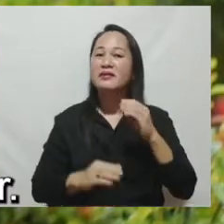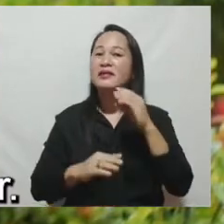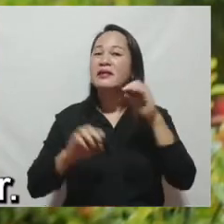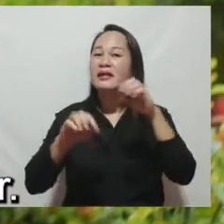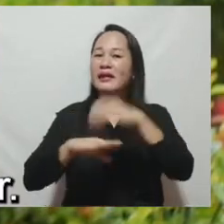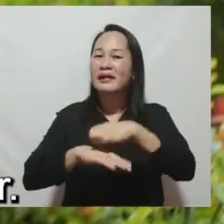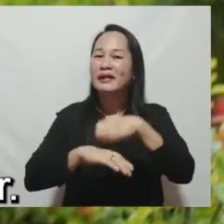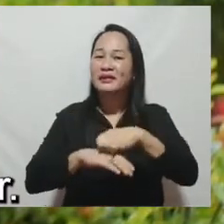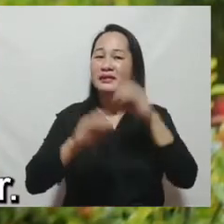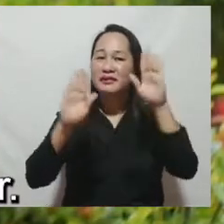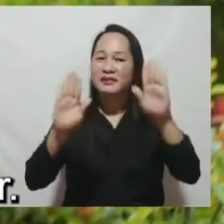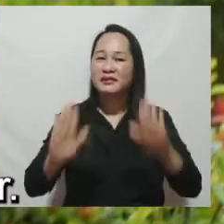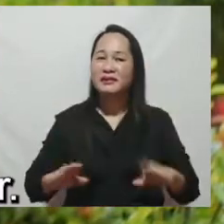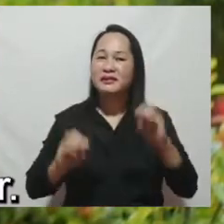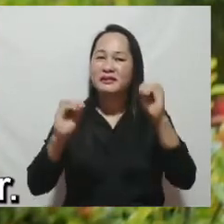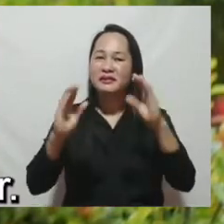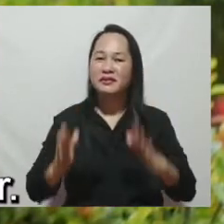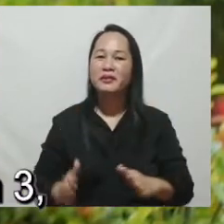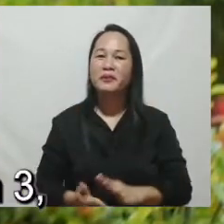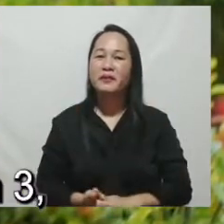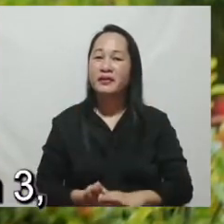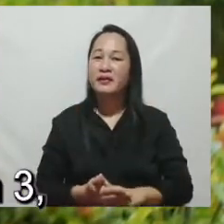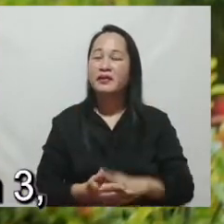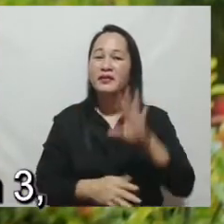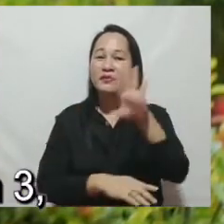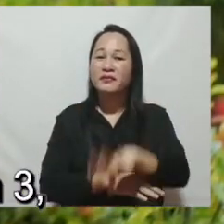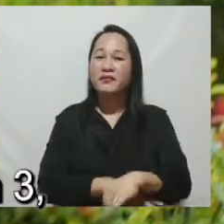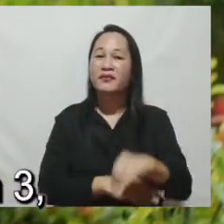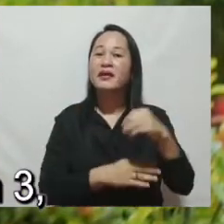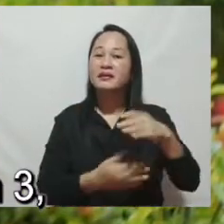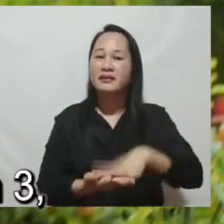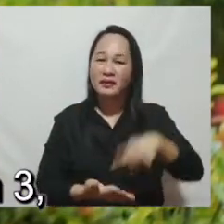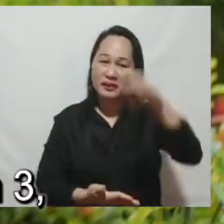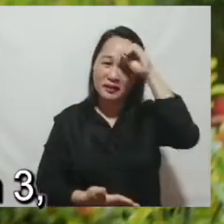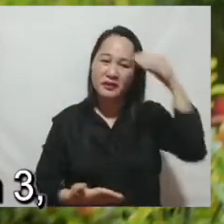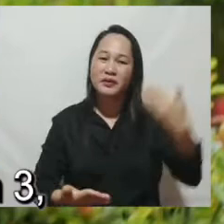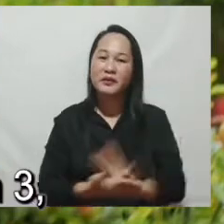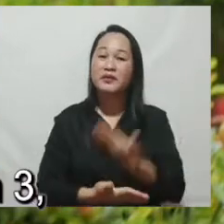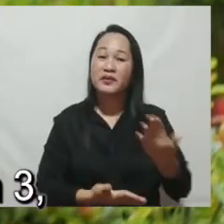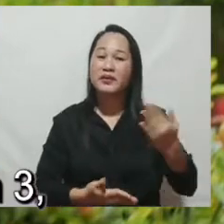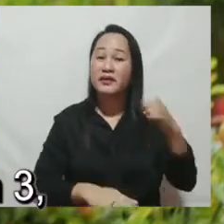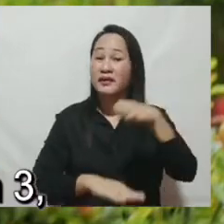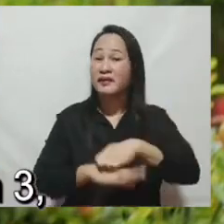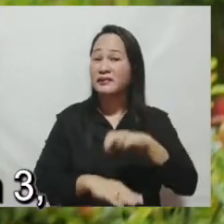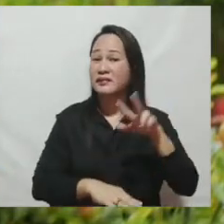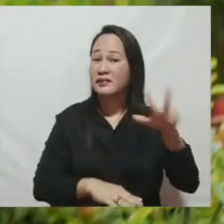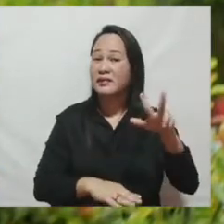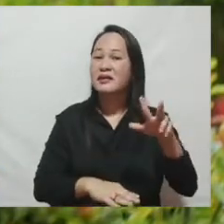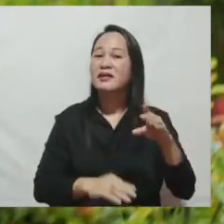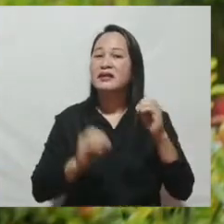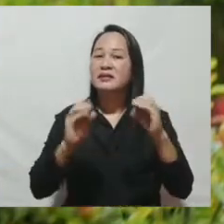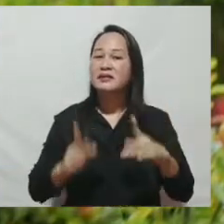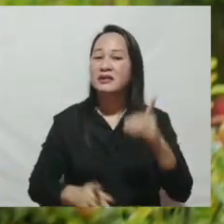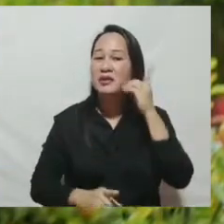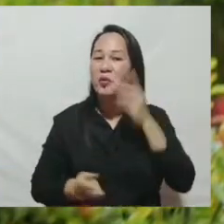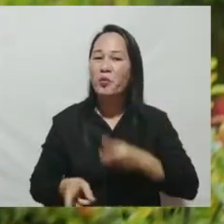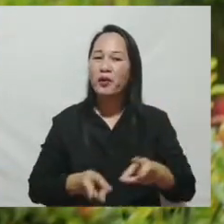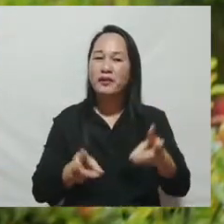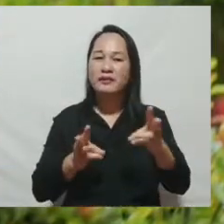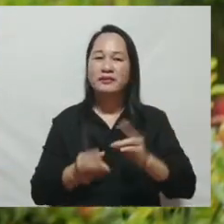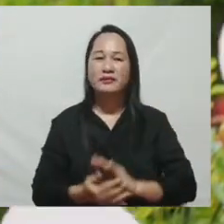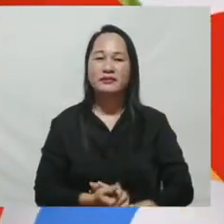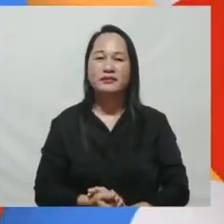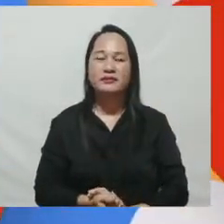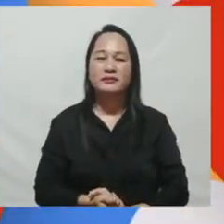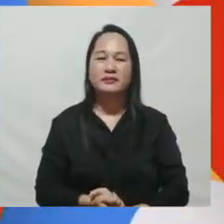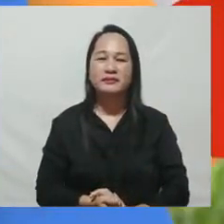Dash, your English Tastic teacher. Let us discover and learn new things in English 3, the Teacher Dash Way.